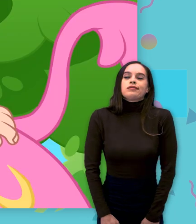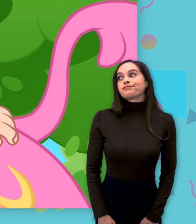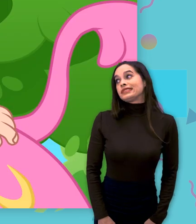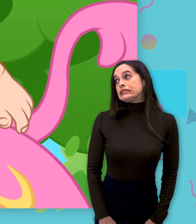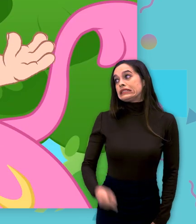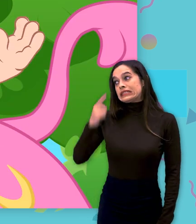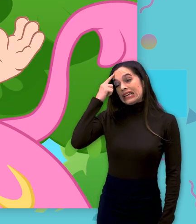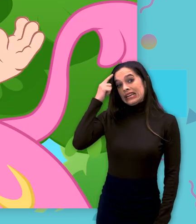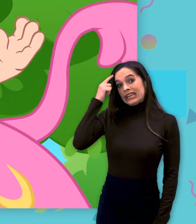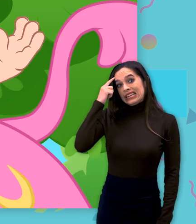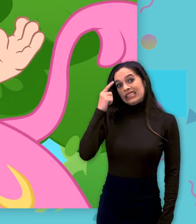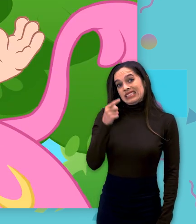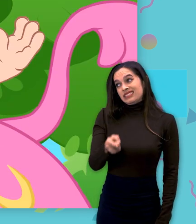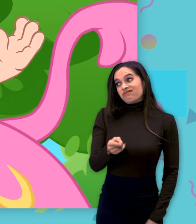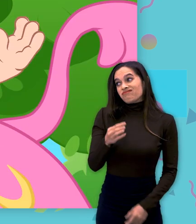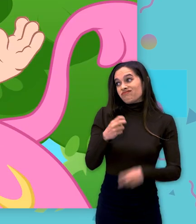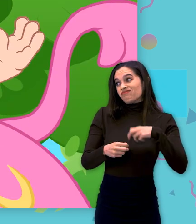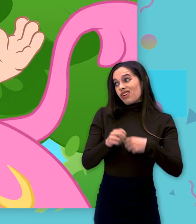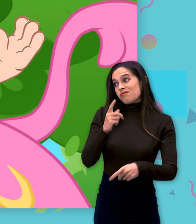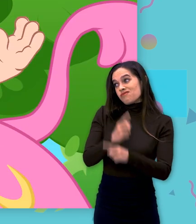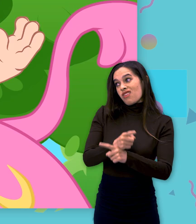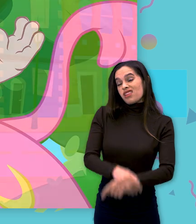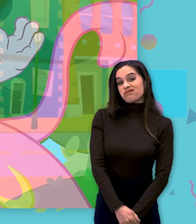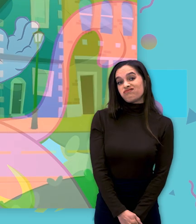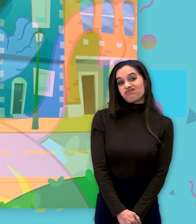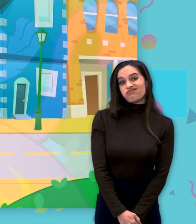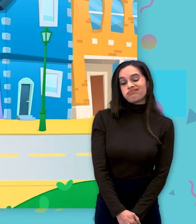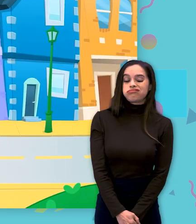Oh, I think Mr. Vanderboos is right.